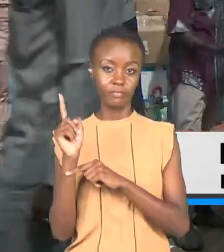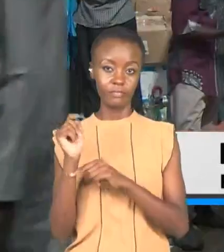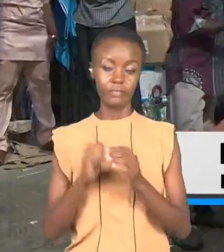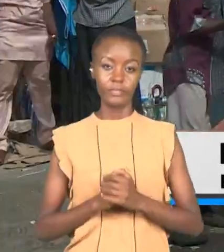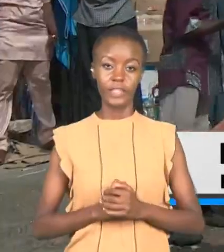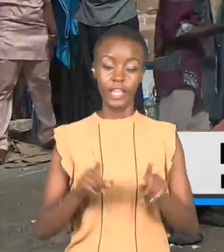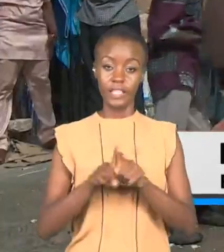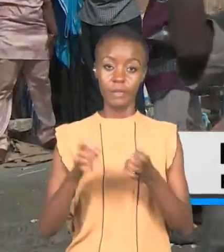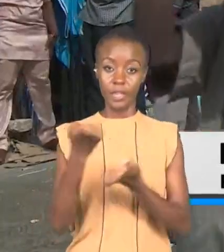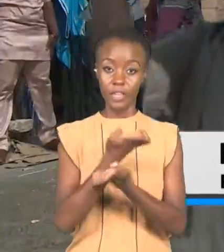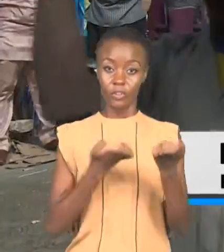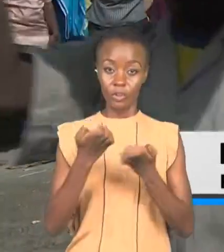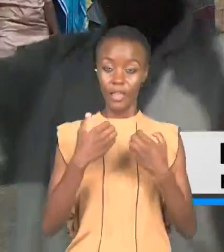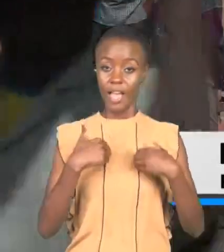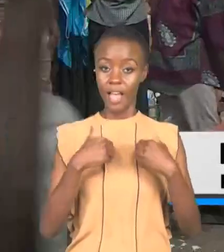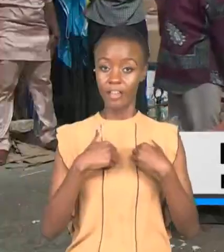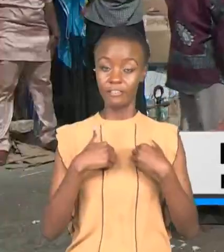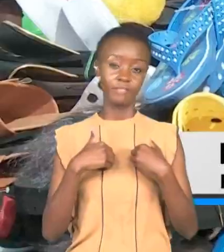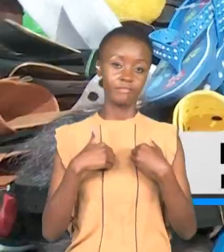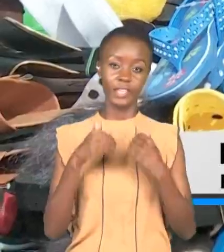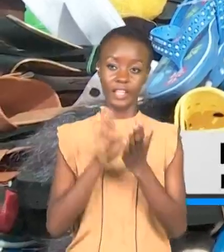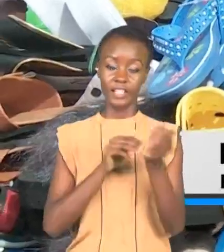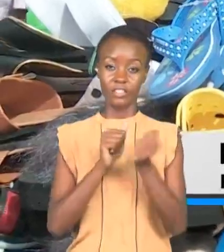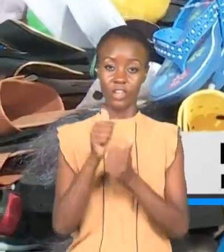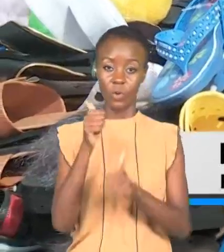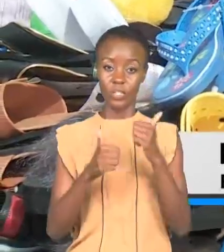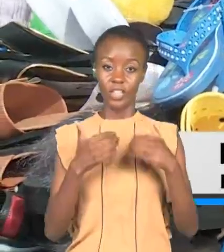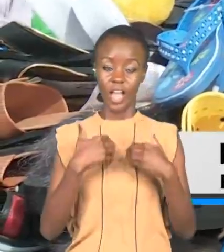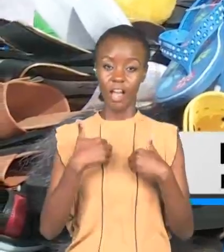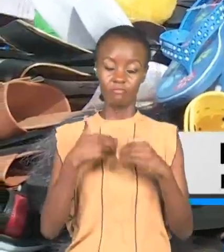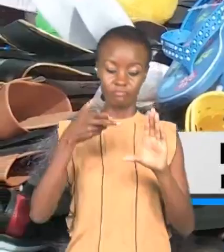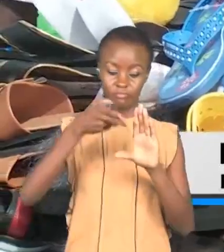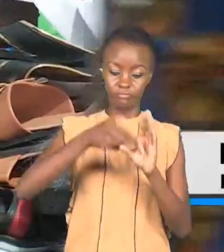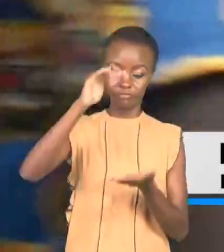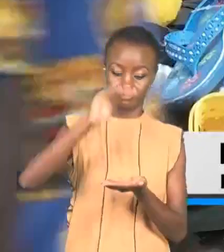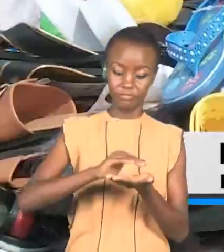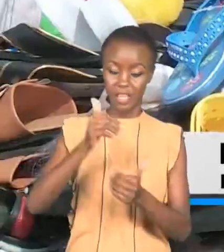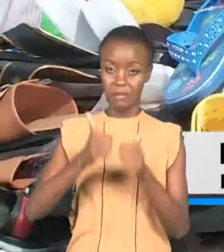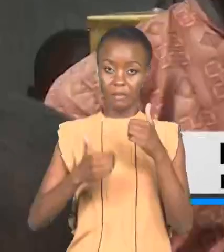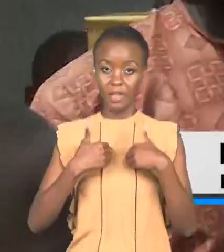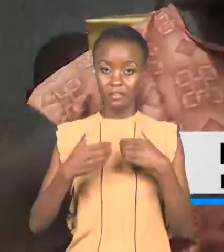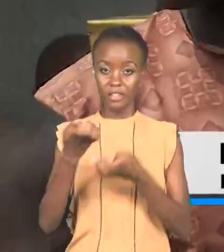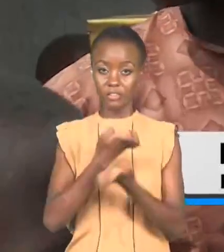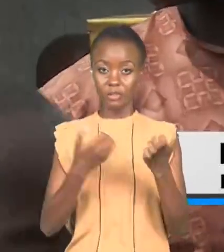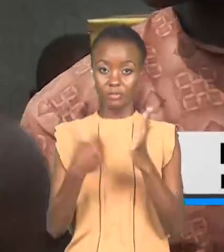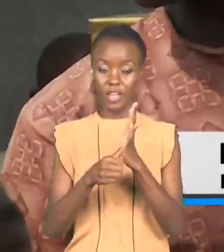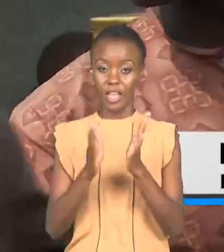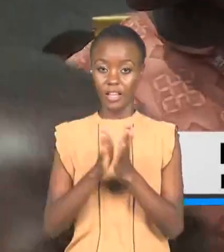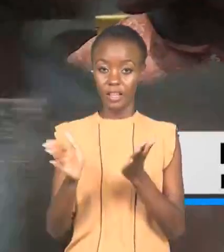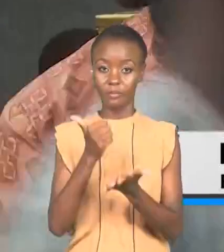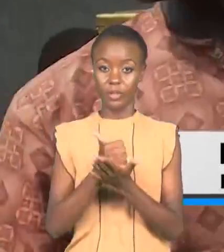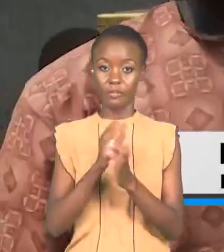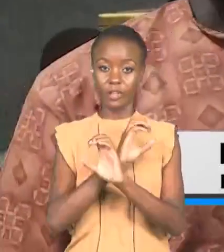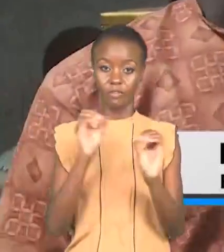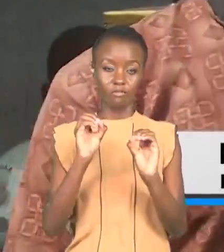On the economy, a damaging recession linked to the drop in global oil prices has fueled inflation and driven unemployment rates to